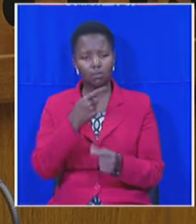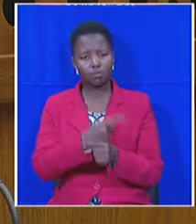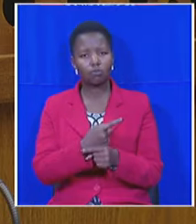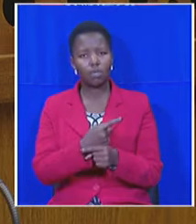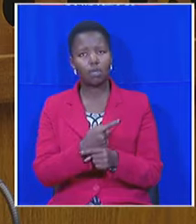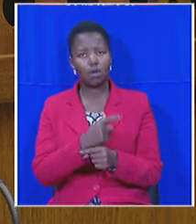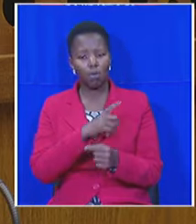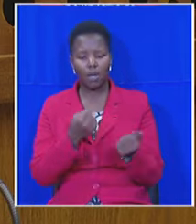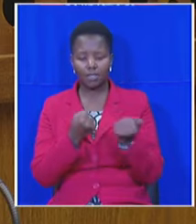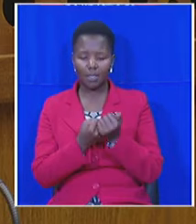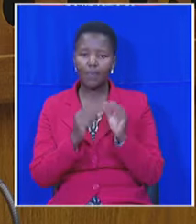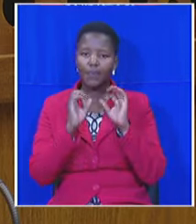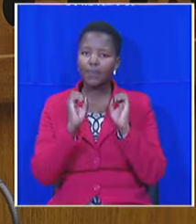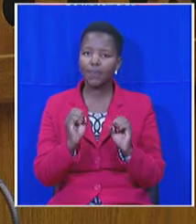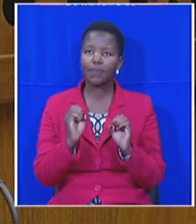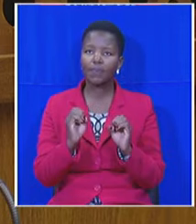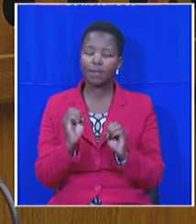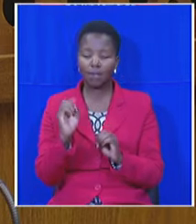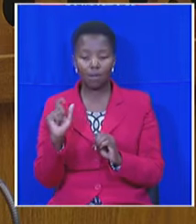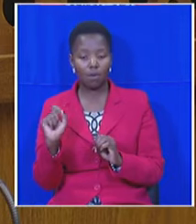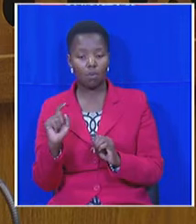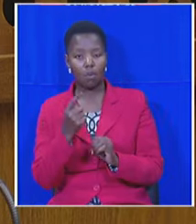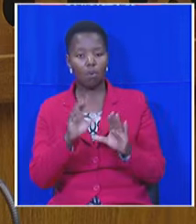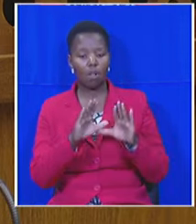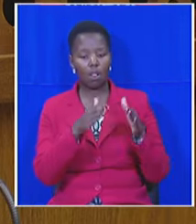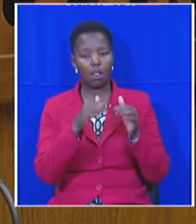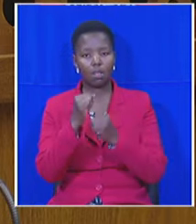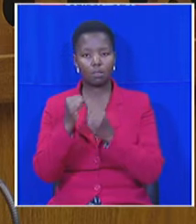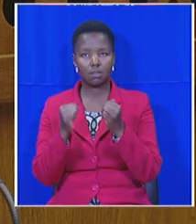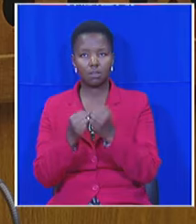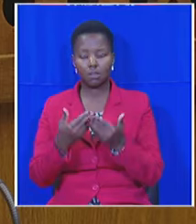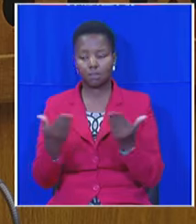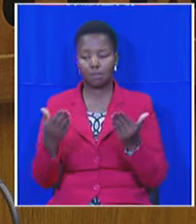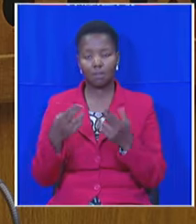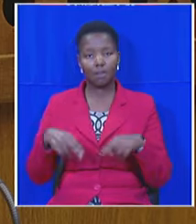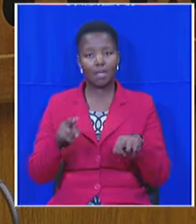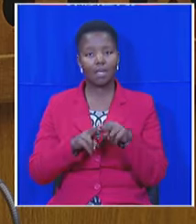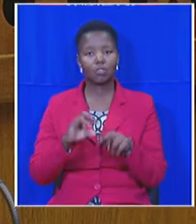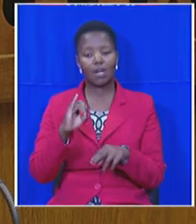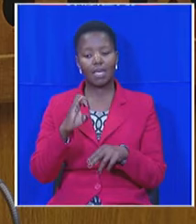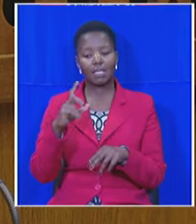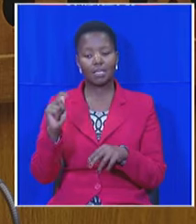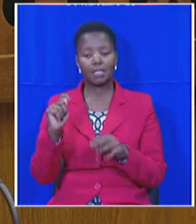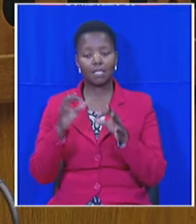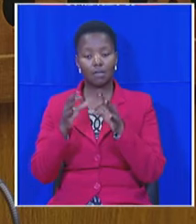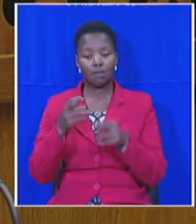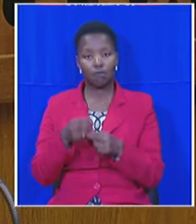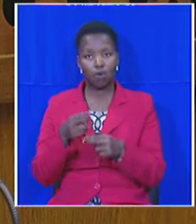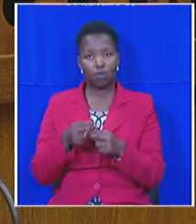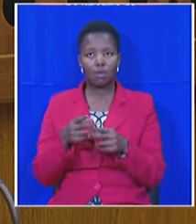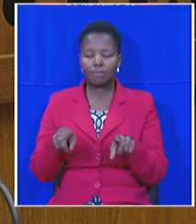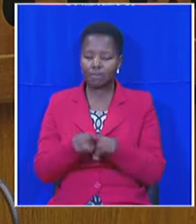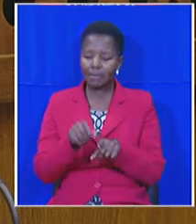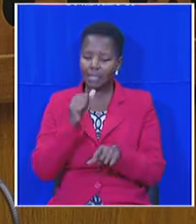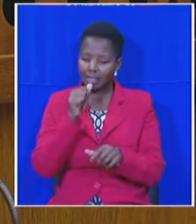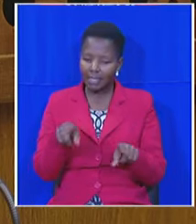reason why. Every stakeholder in the National ICT Forum have all said the same thing. Telecommunications and